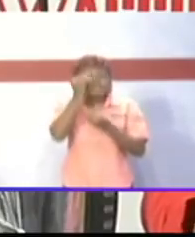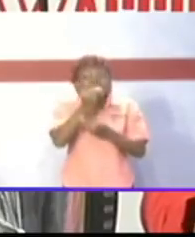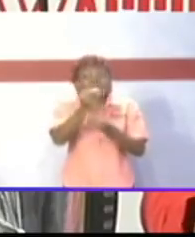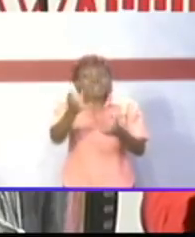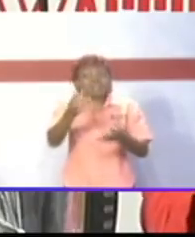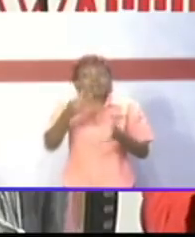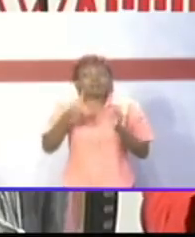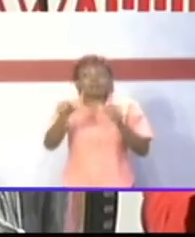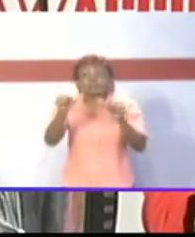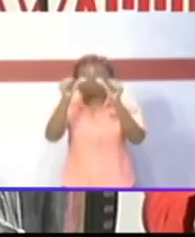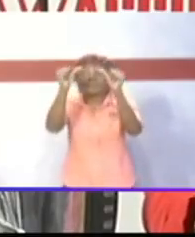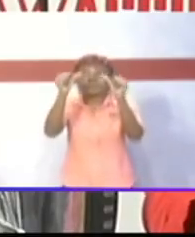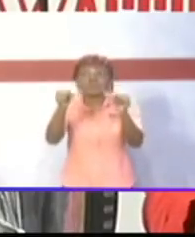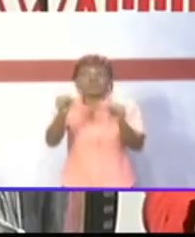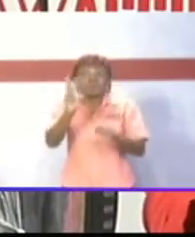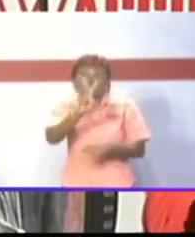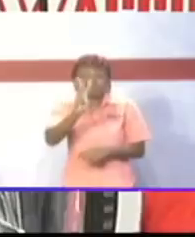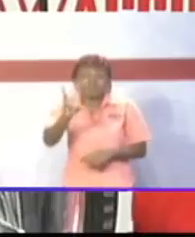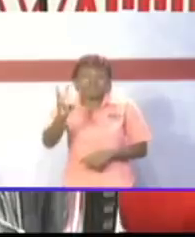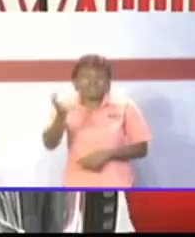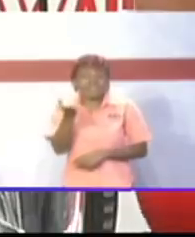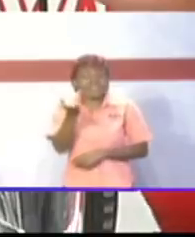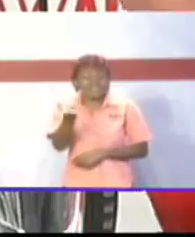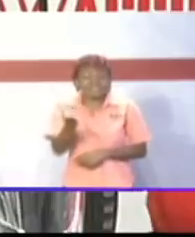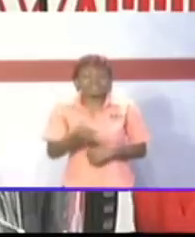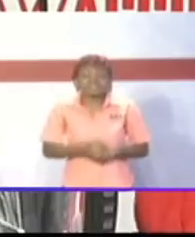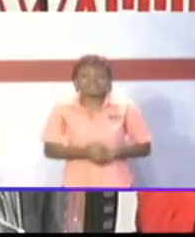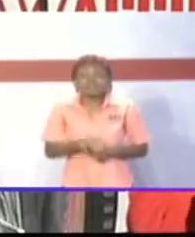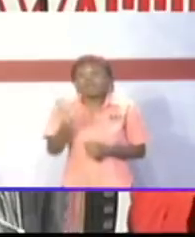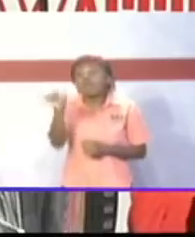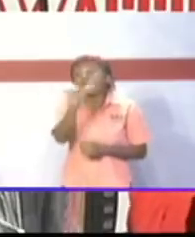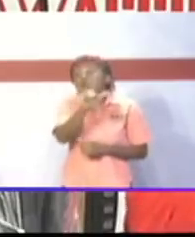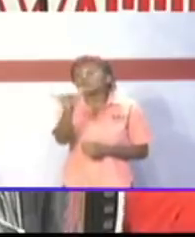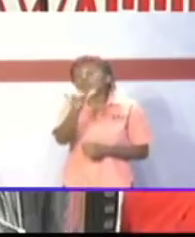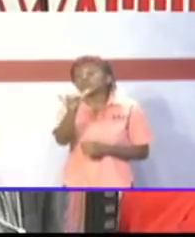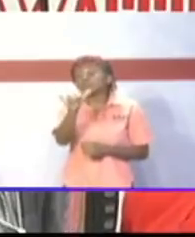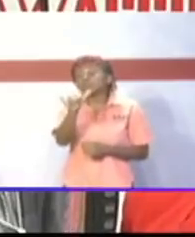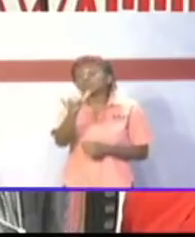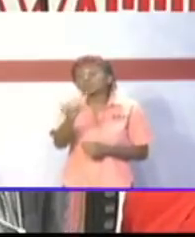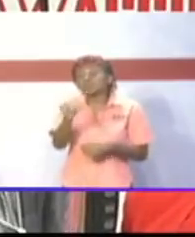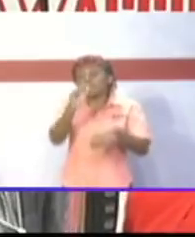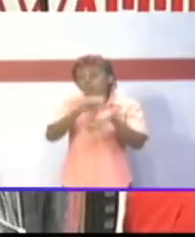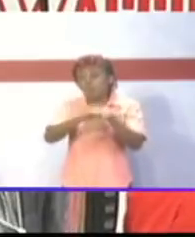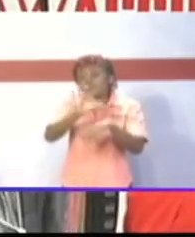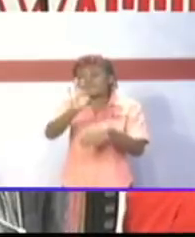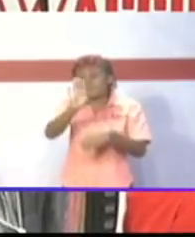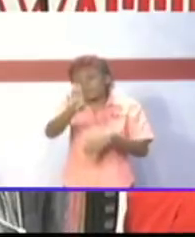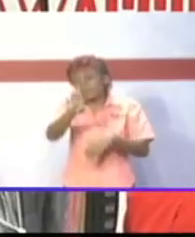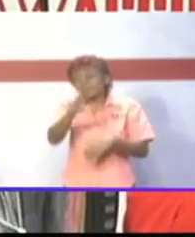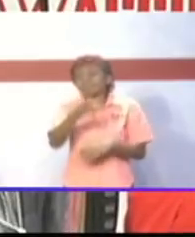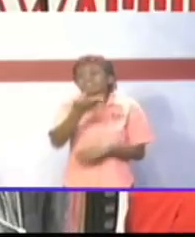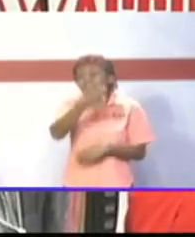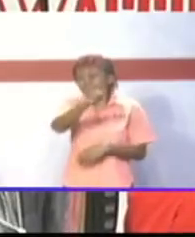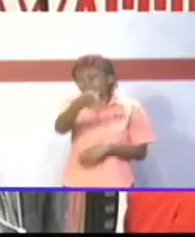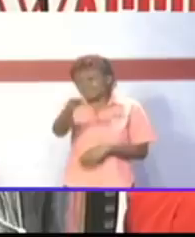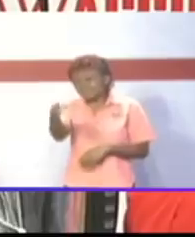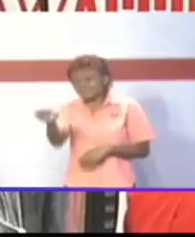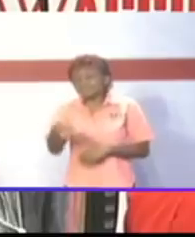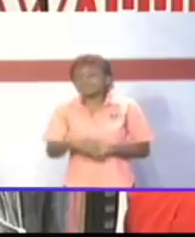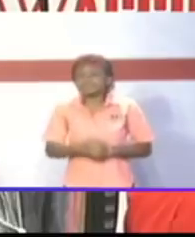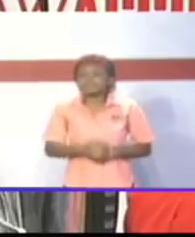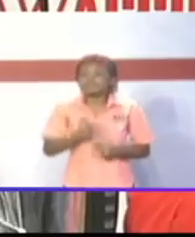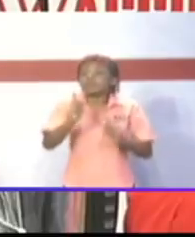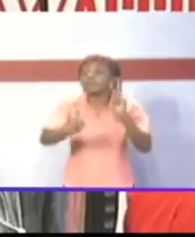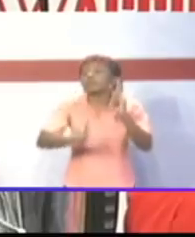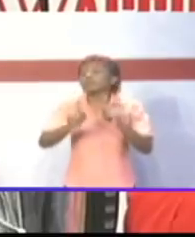and we have printed it in the daily newspaper, so it's widely available as a good reference document that anybody could go to